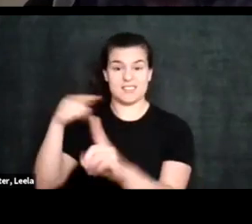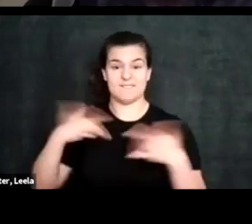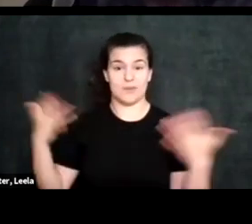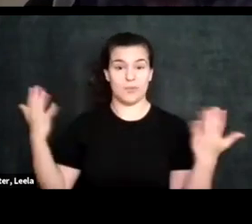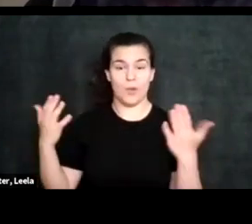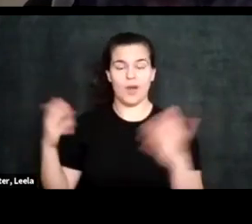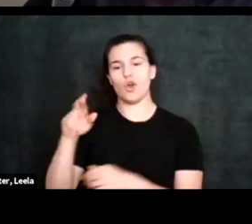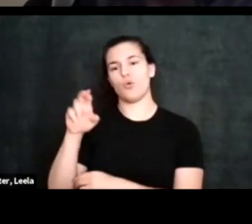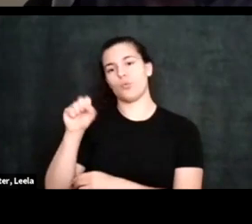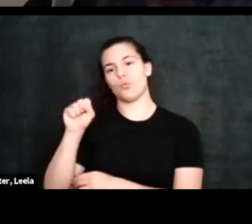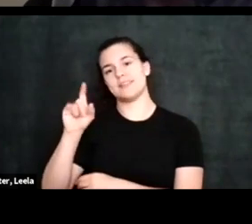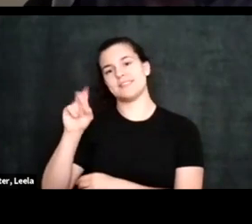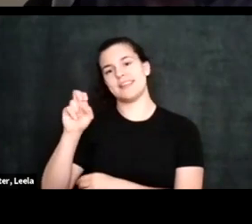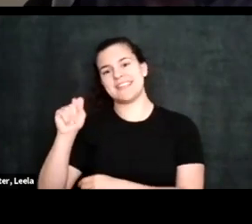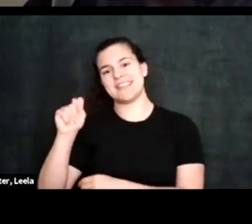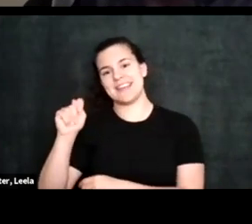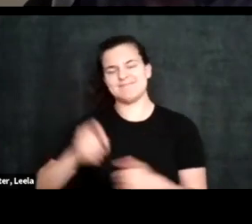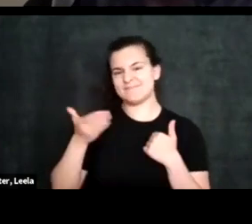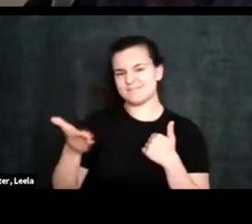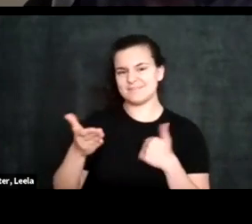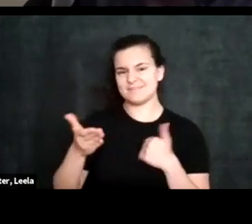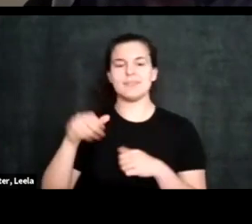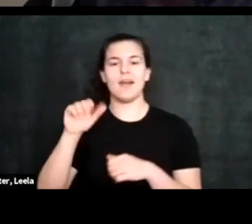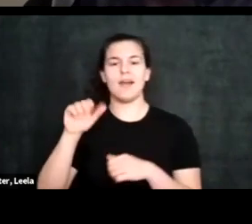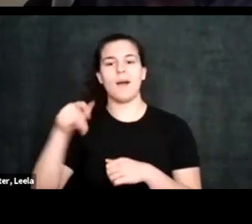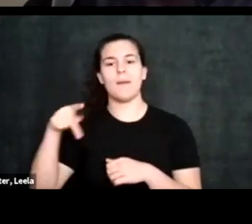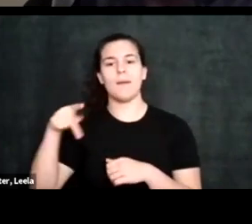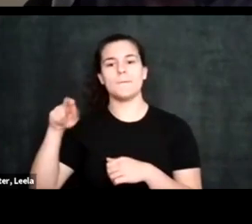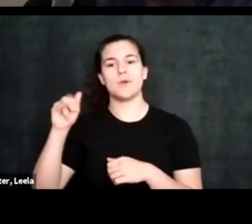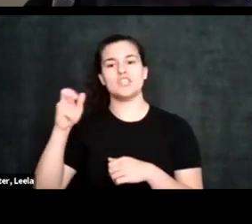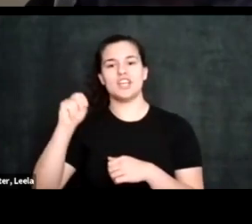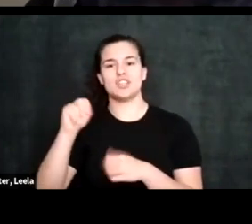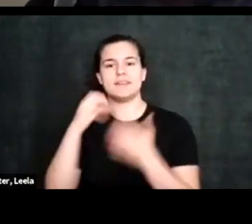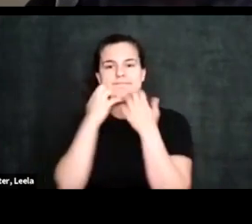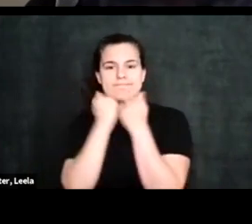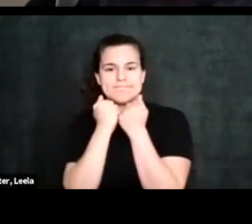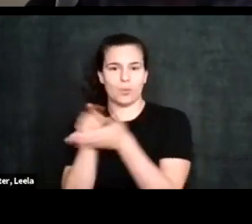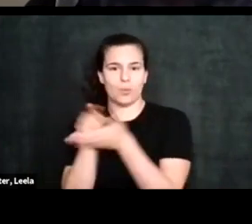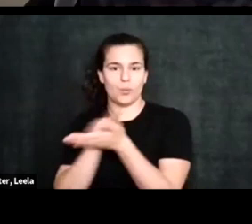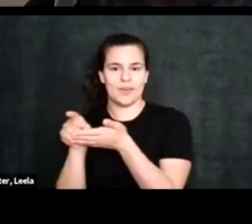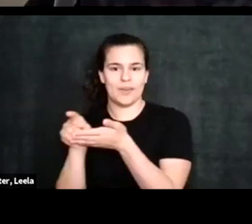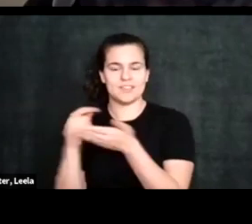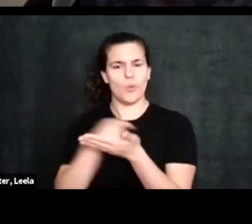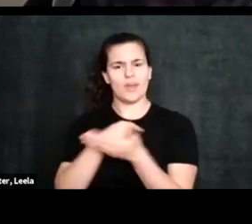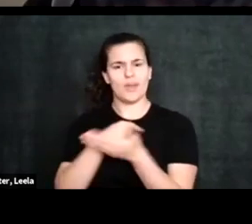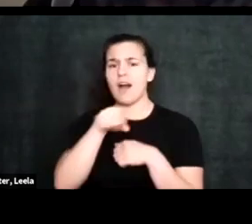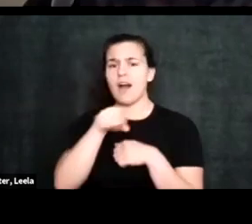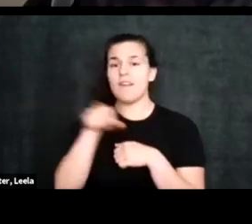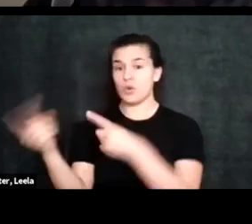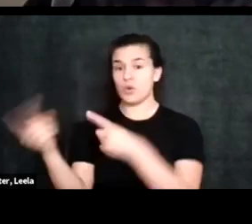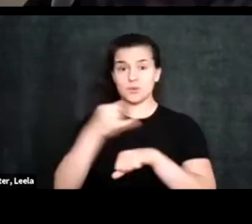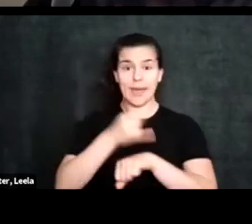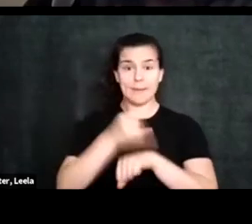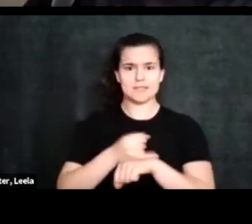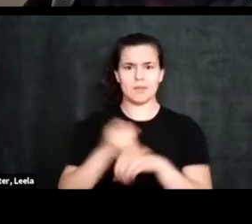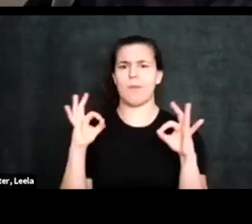have students. And so we always want to take an opportunity to honor the fact that you decided to stay on campus, or the